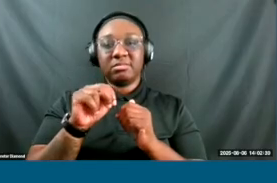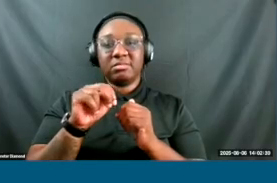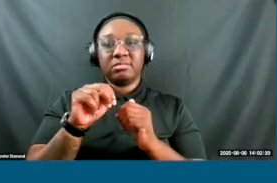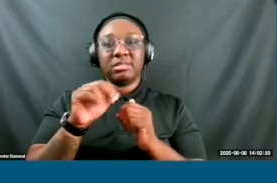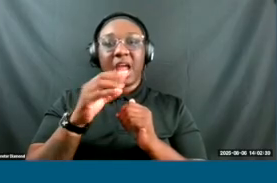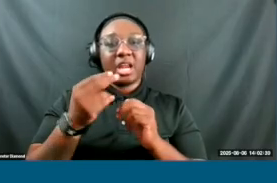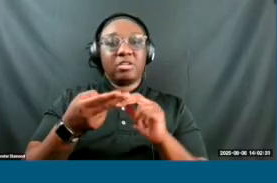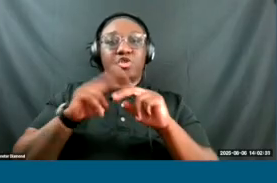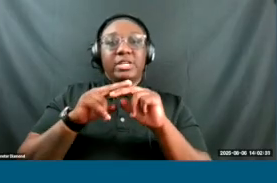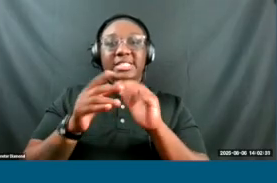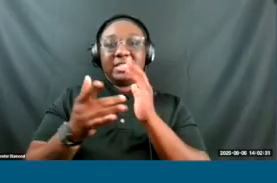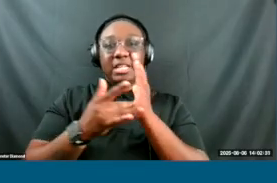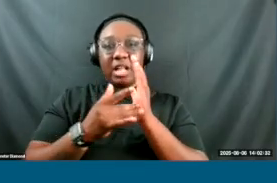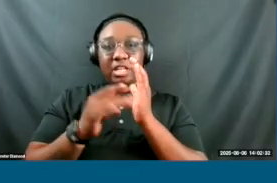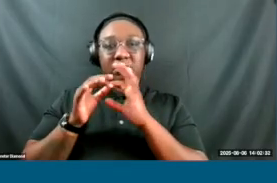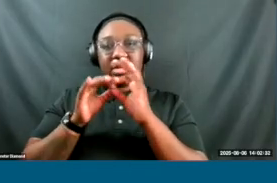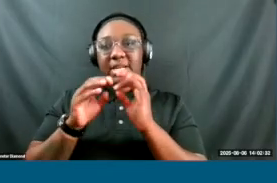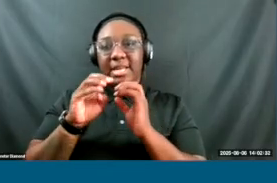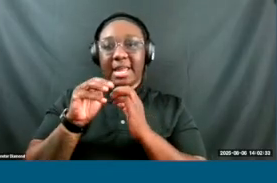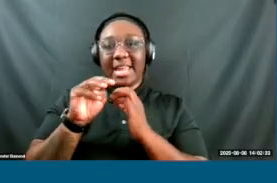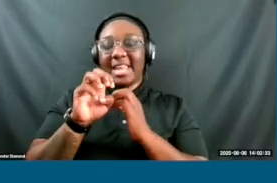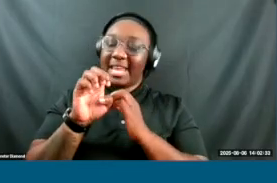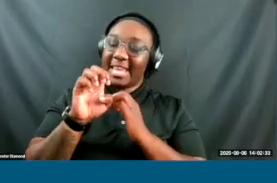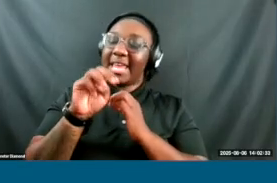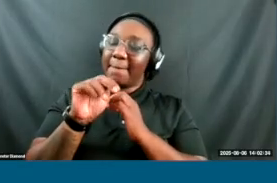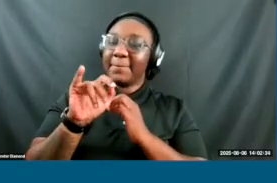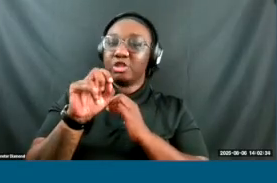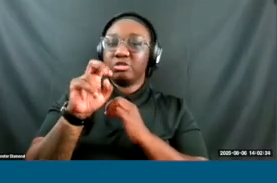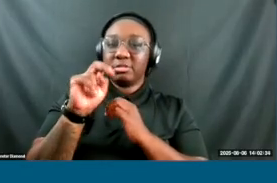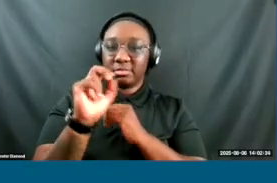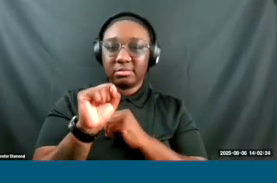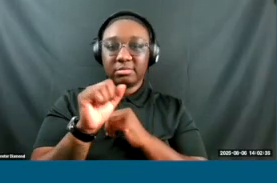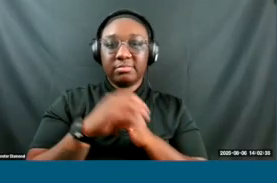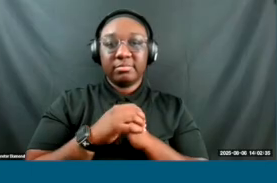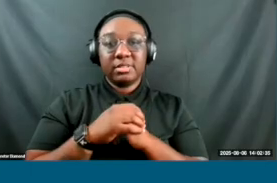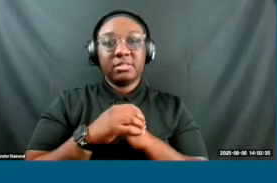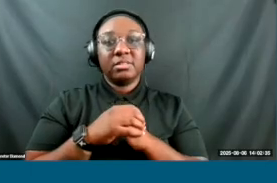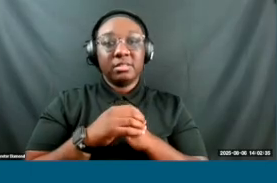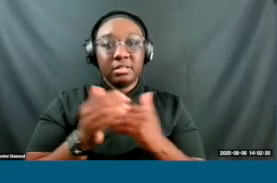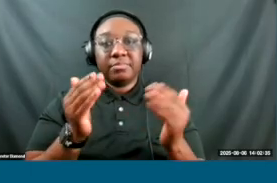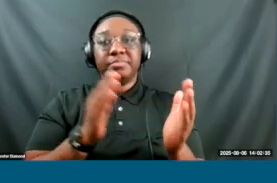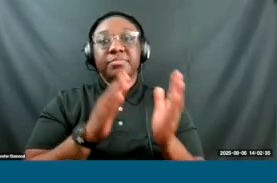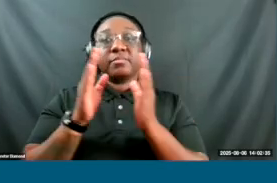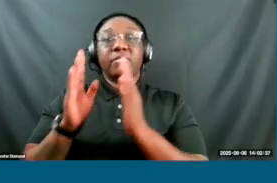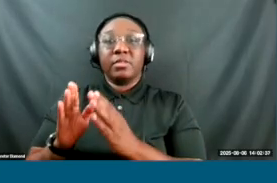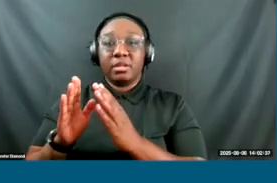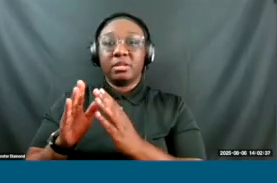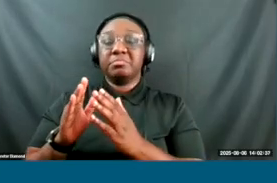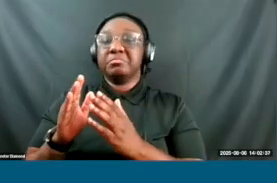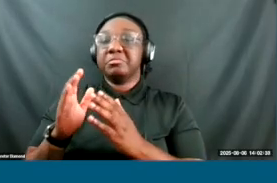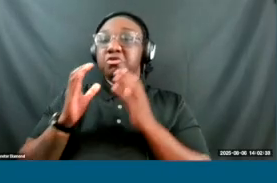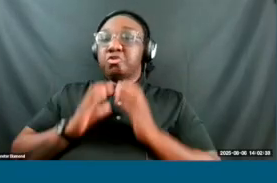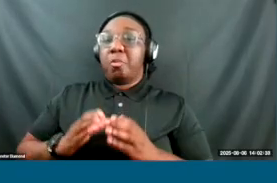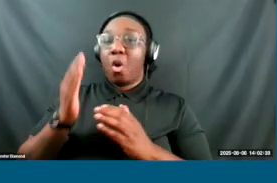analysis of 3-year funding need for CARB's light-duty vehicle and clean mobility projects, a discussion of